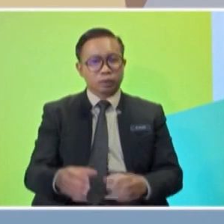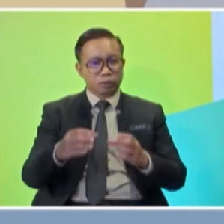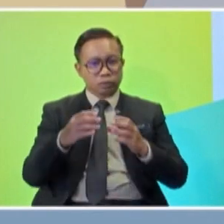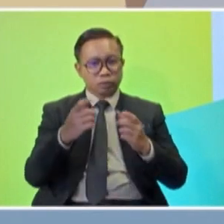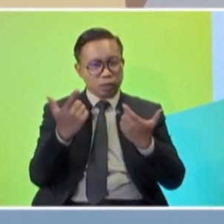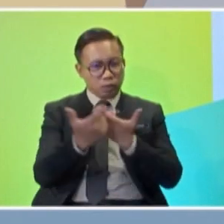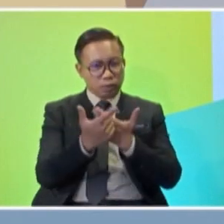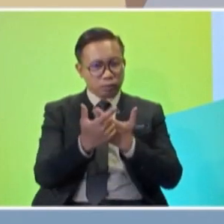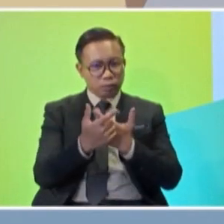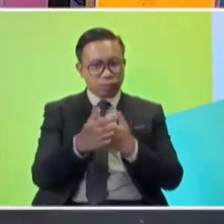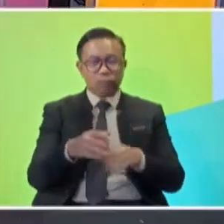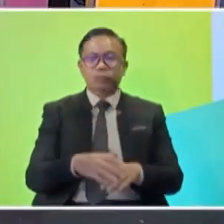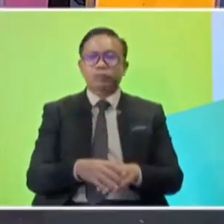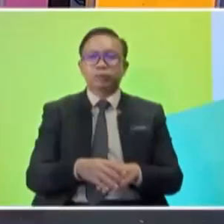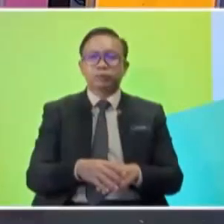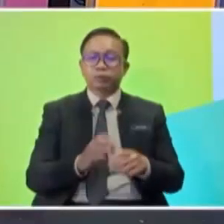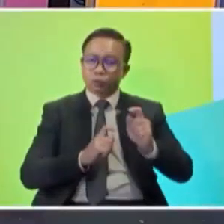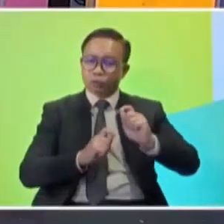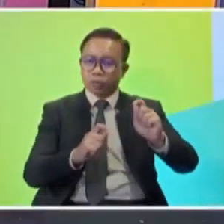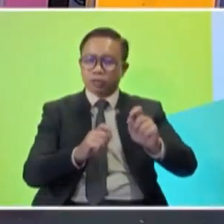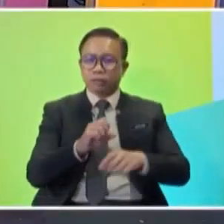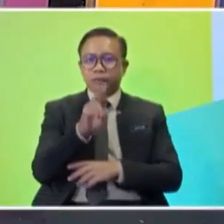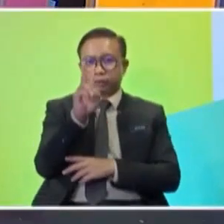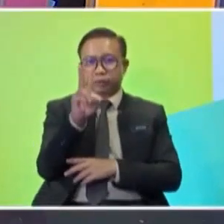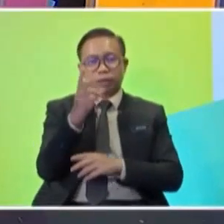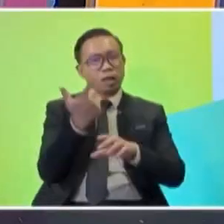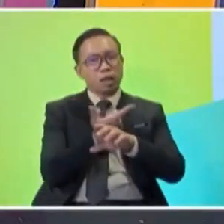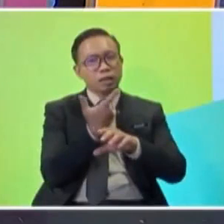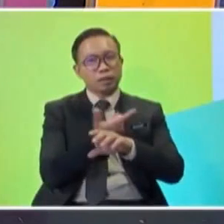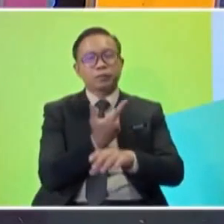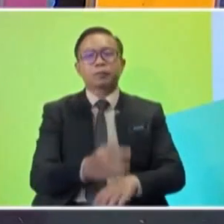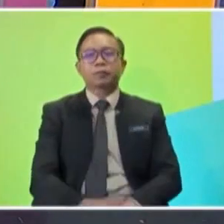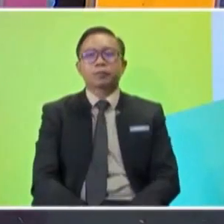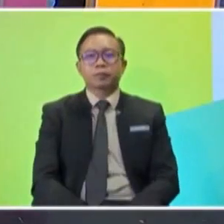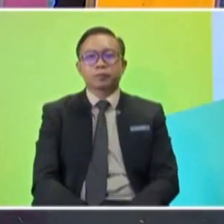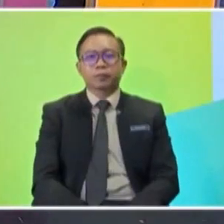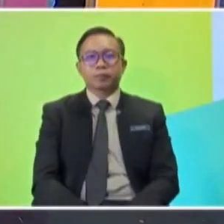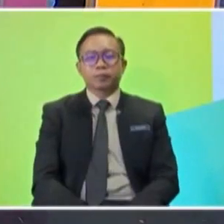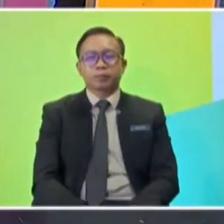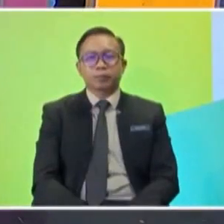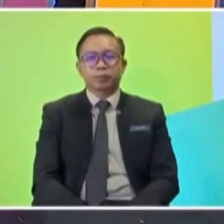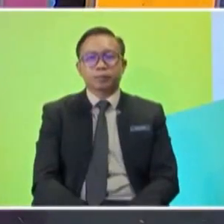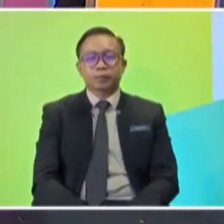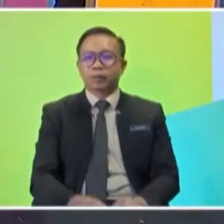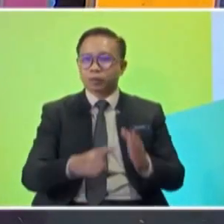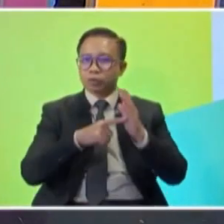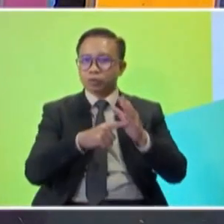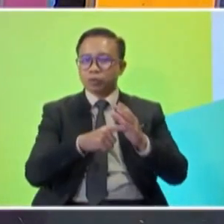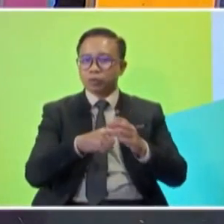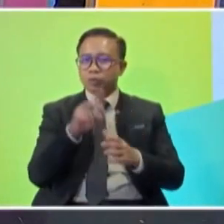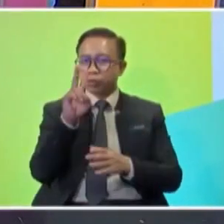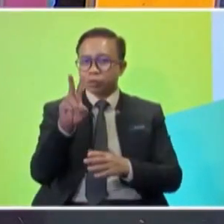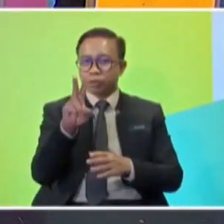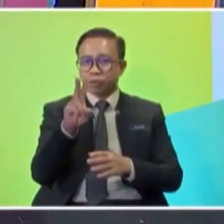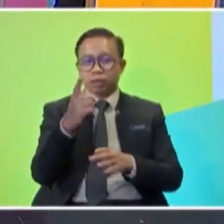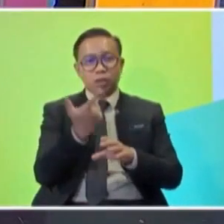Yes, I think we should. Okay, kids, get ready for second practice. Okay, kids at home, I'm going to show you the second